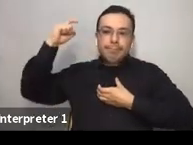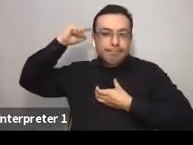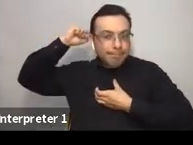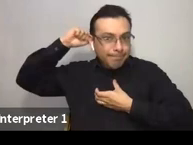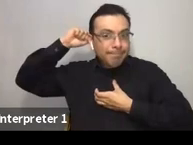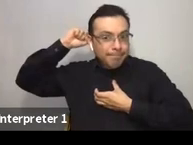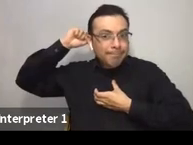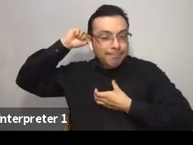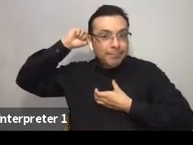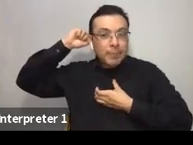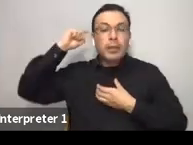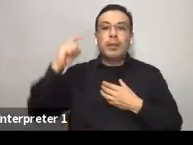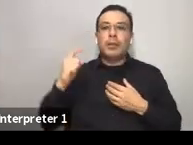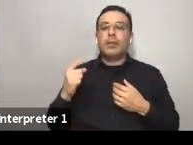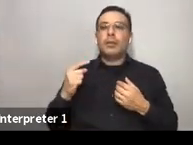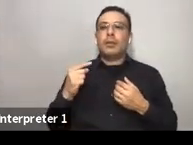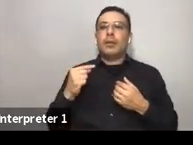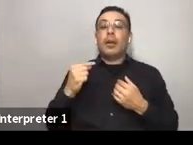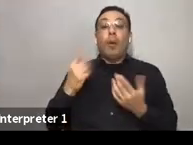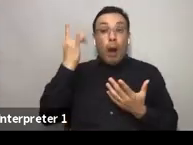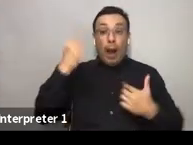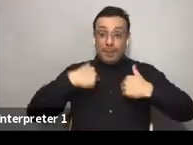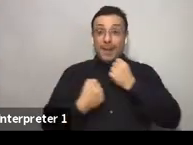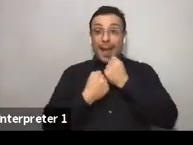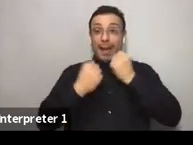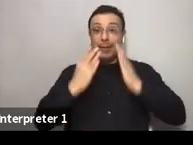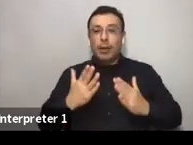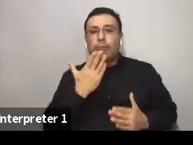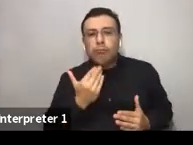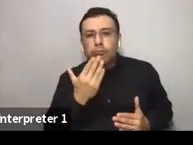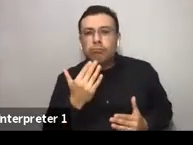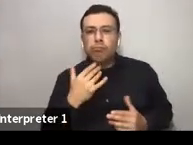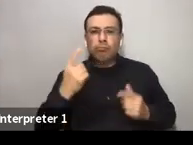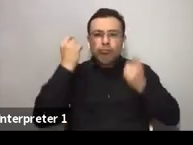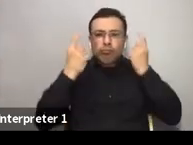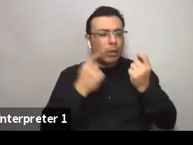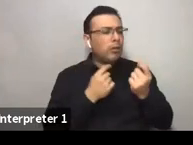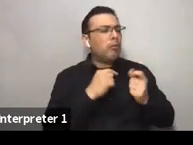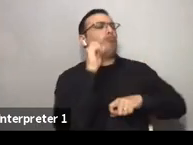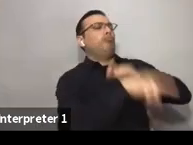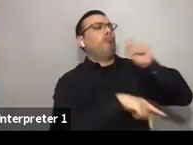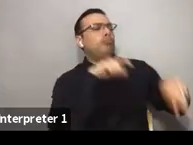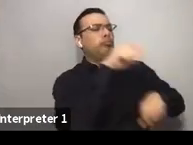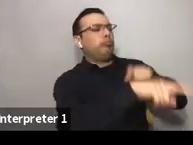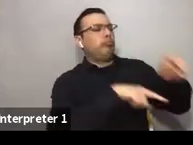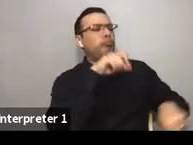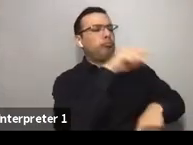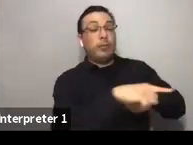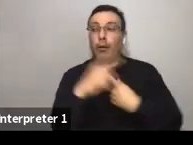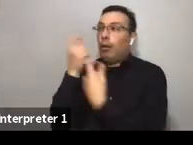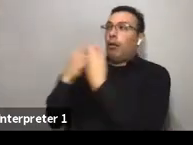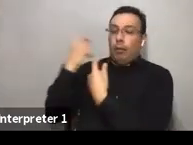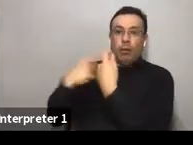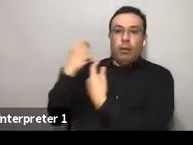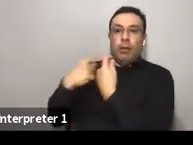when we start asking people questions, right? When we, as an advocate, ask someone sitting across from us who needs help questions,